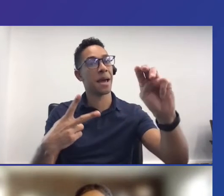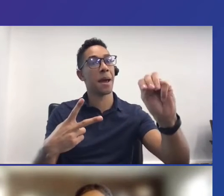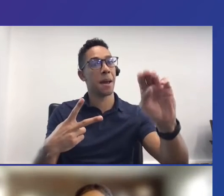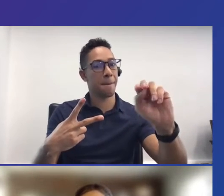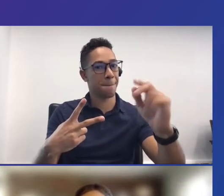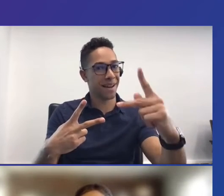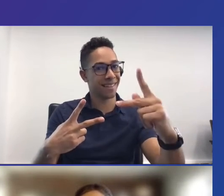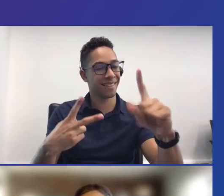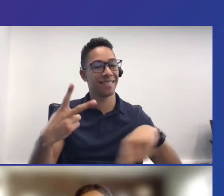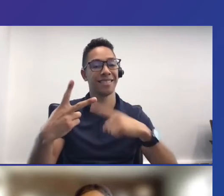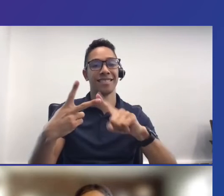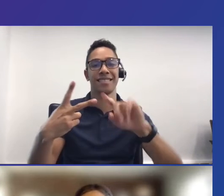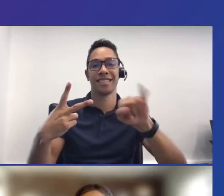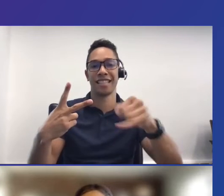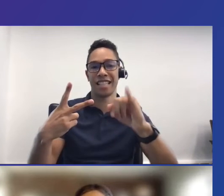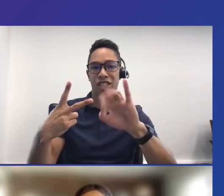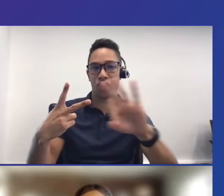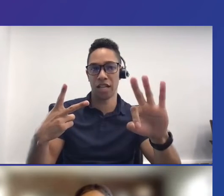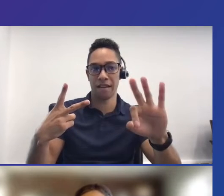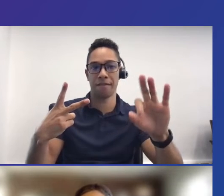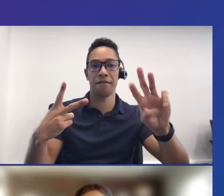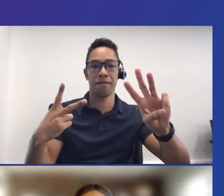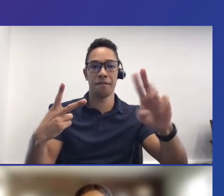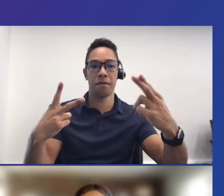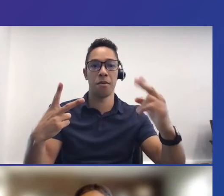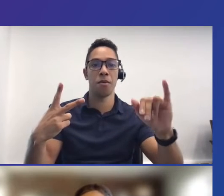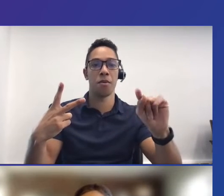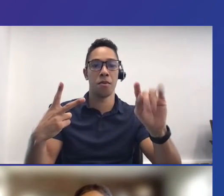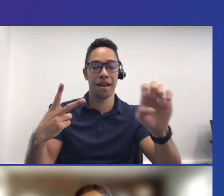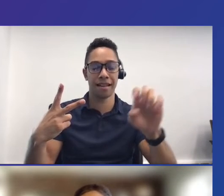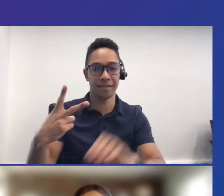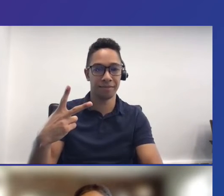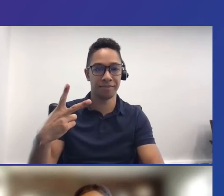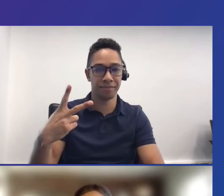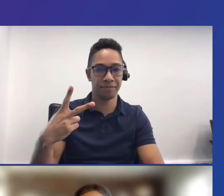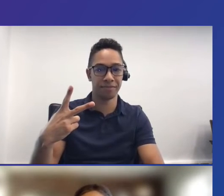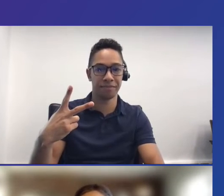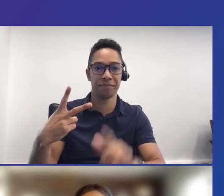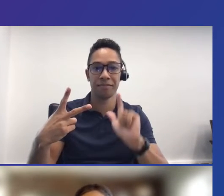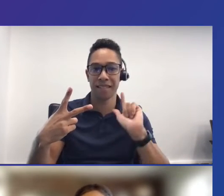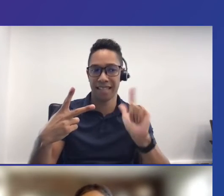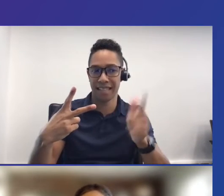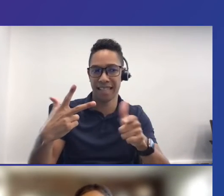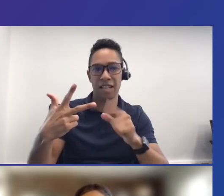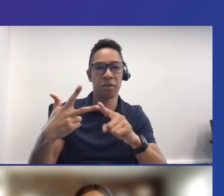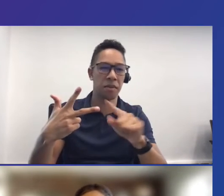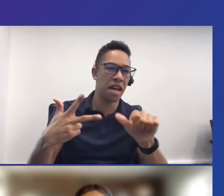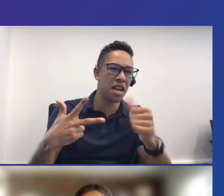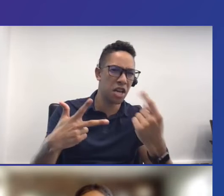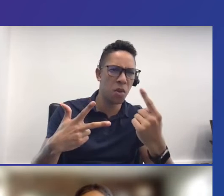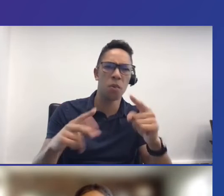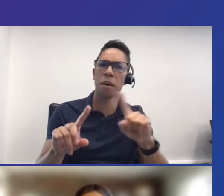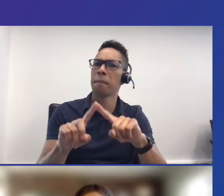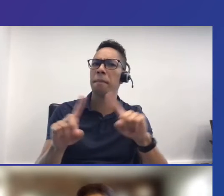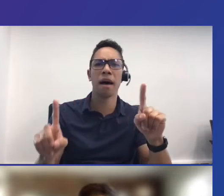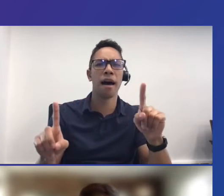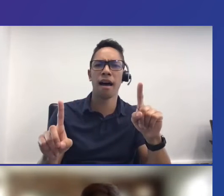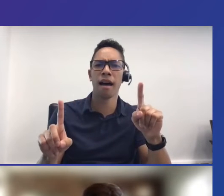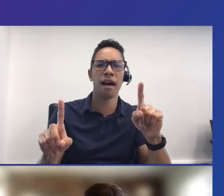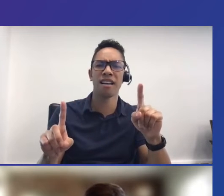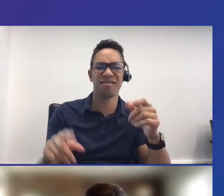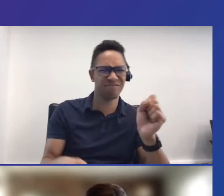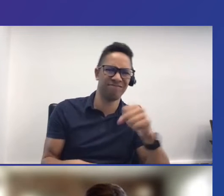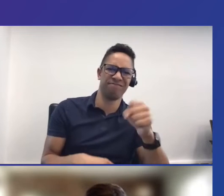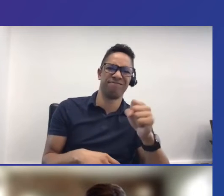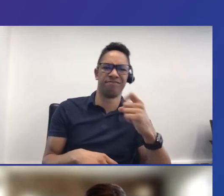Jeff Weiss, and then later Yoshiko Chuma. But yes,